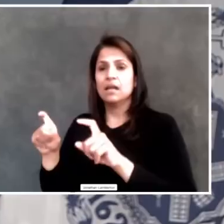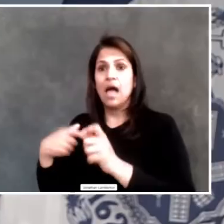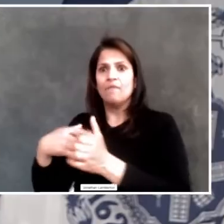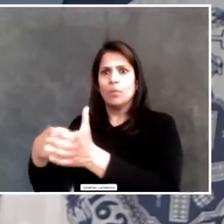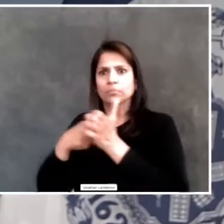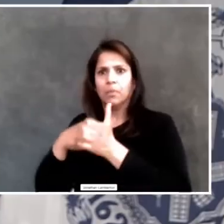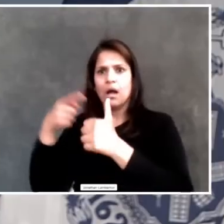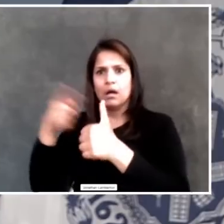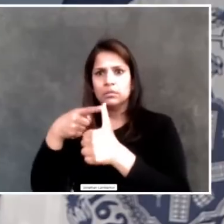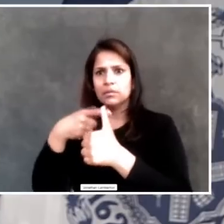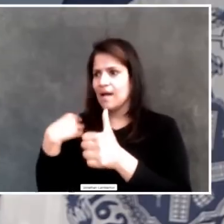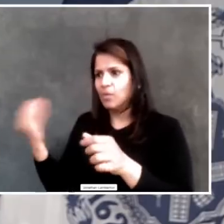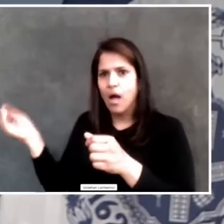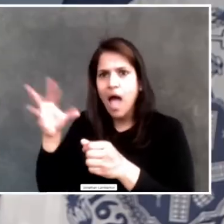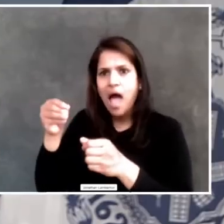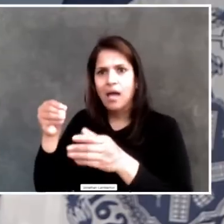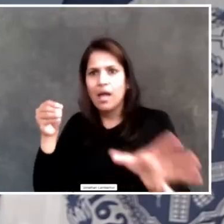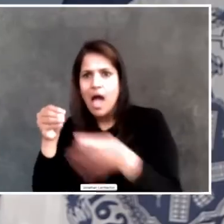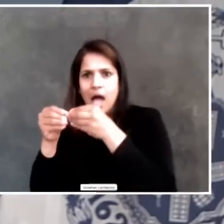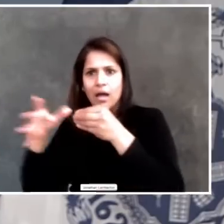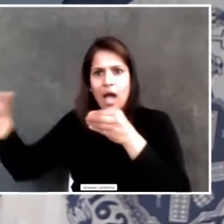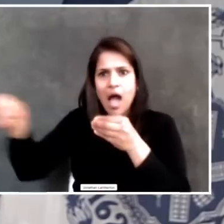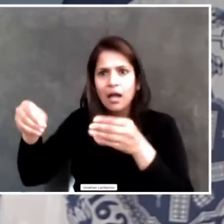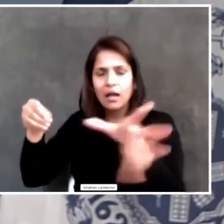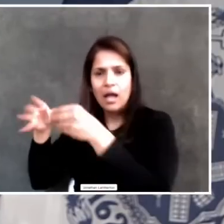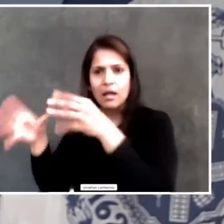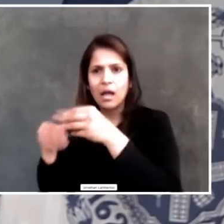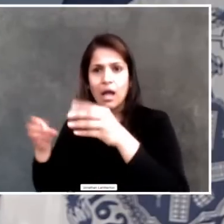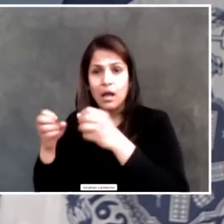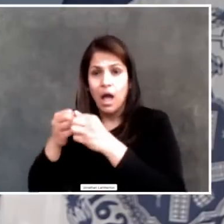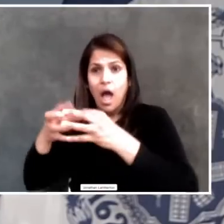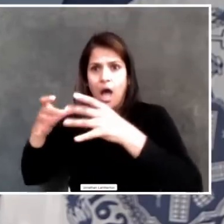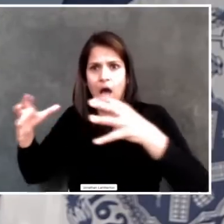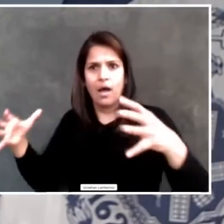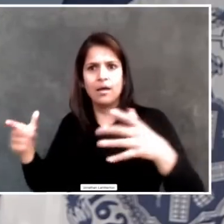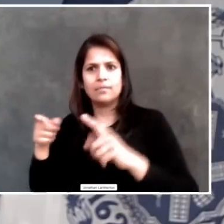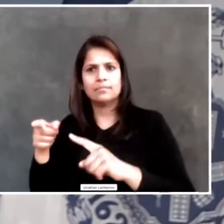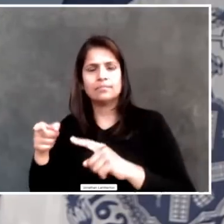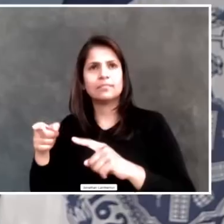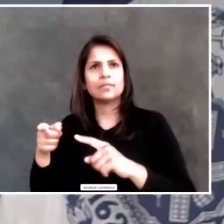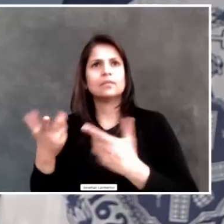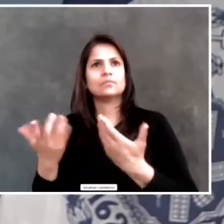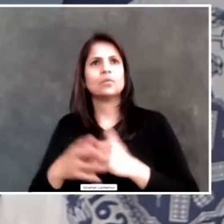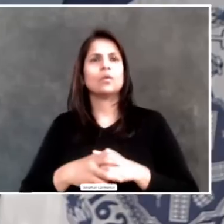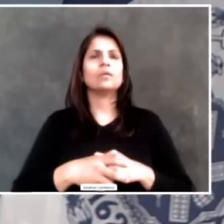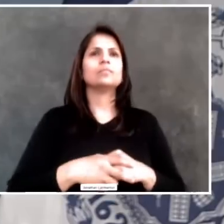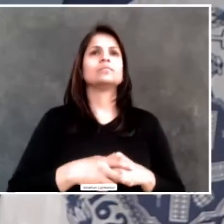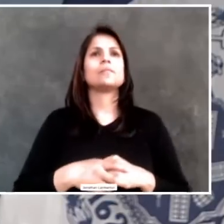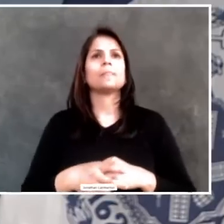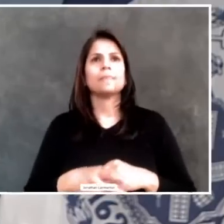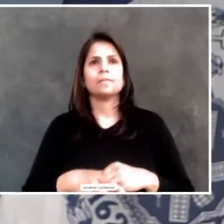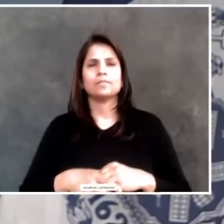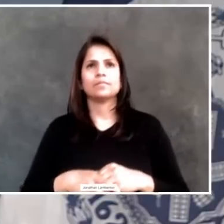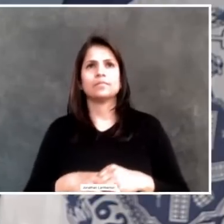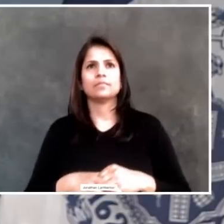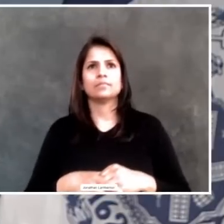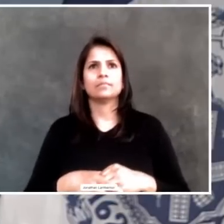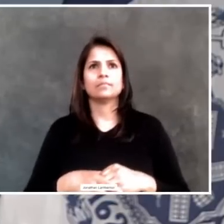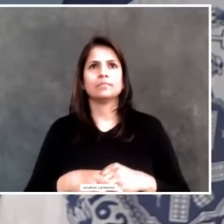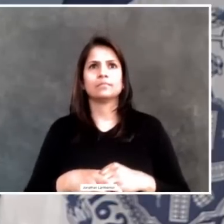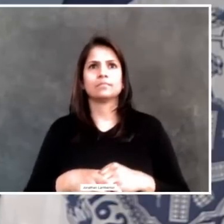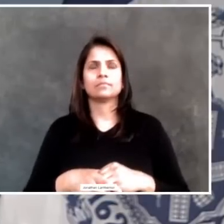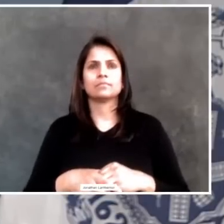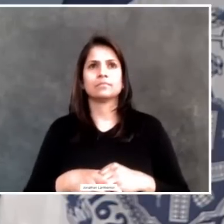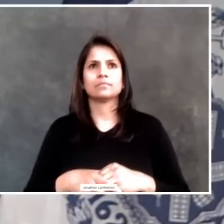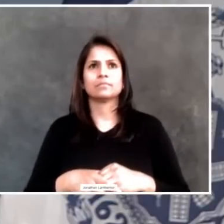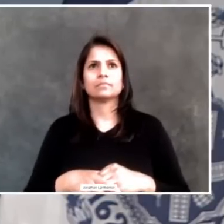our entire health team, and I know everyone at Health and Hospitals feels this too, if we had that from day one, this would have been an entirely different reality. If we have that in the